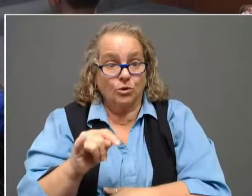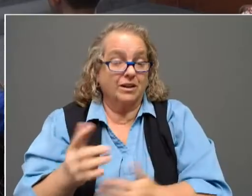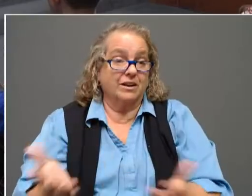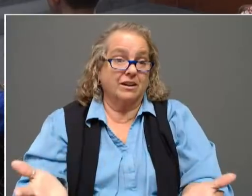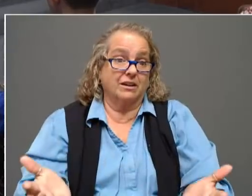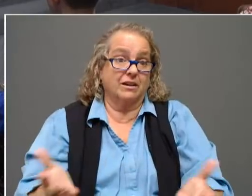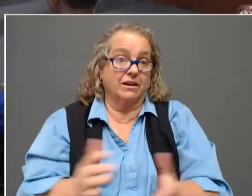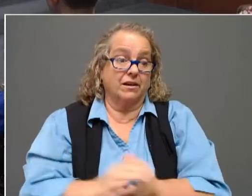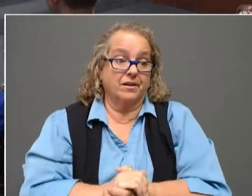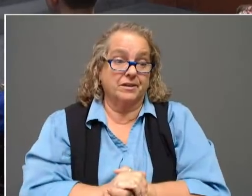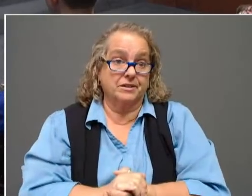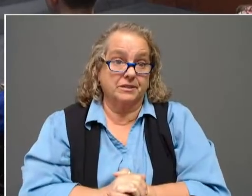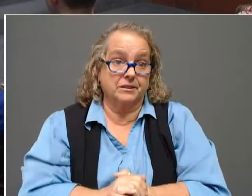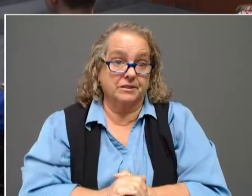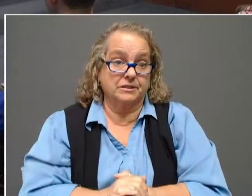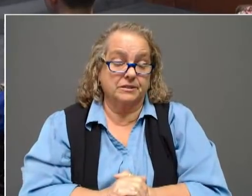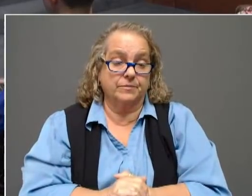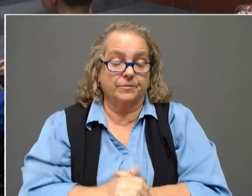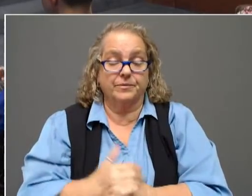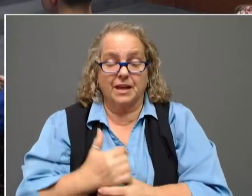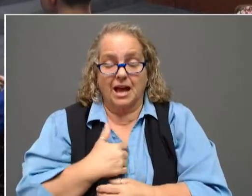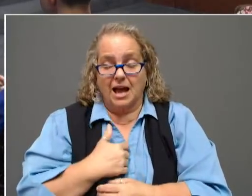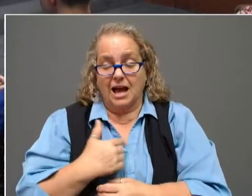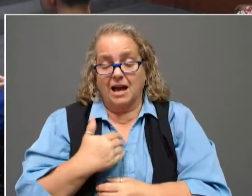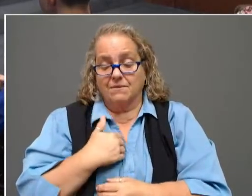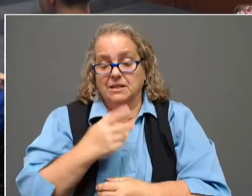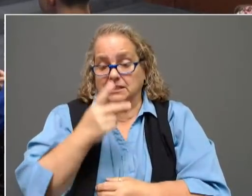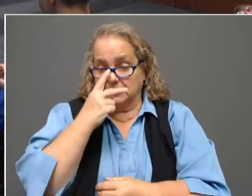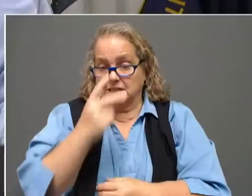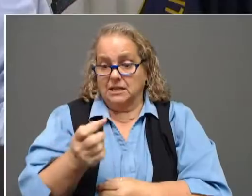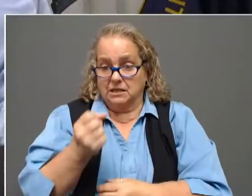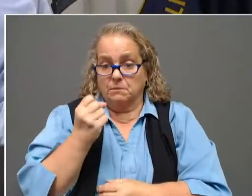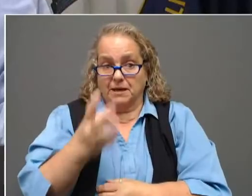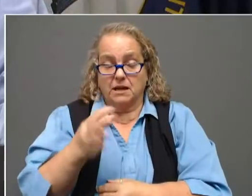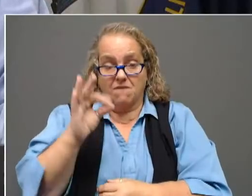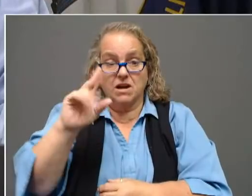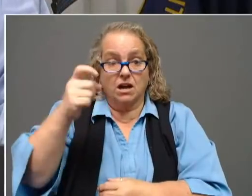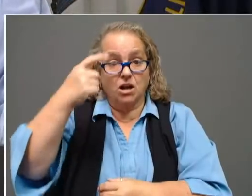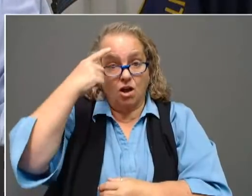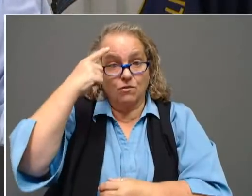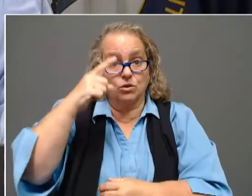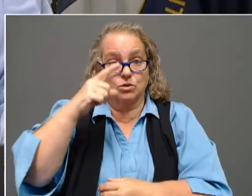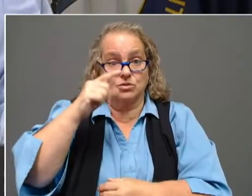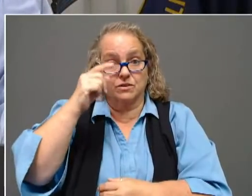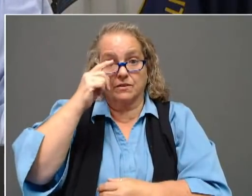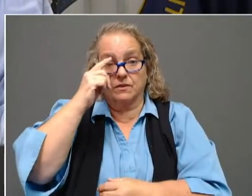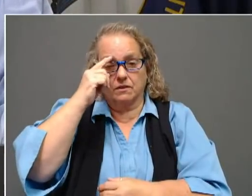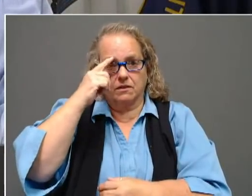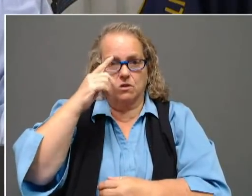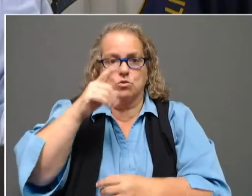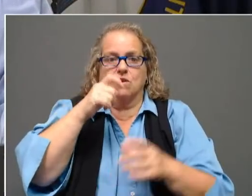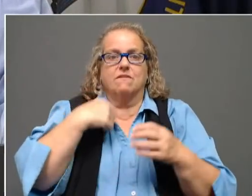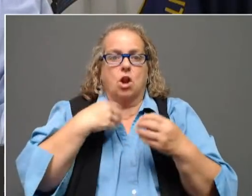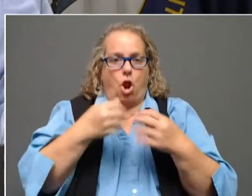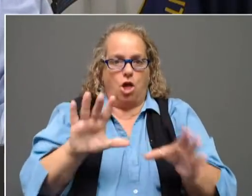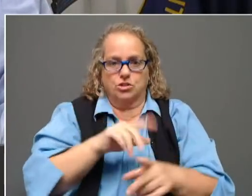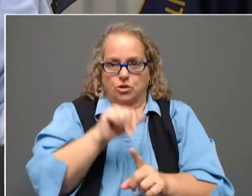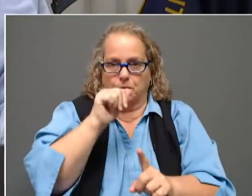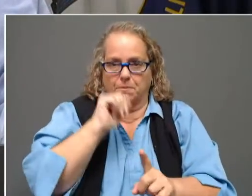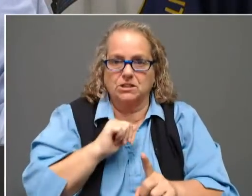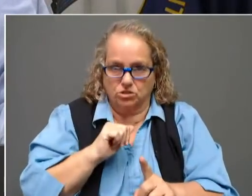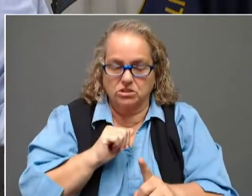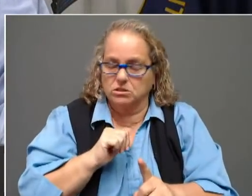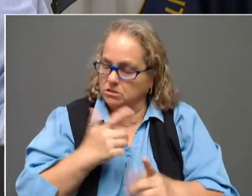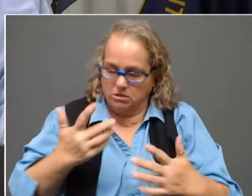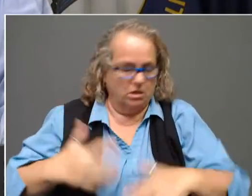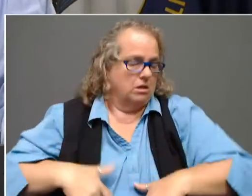saw or have seen a number of governors that have lost their patience. I understand that. I